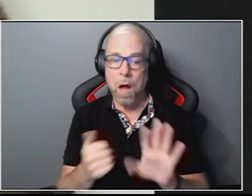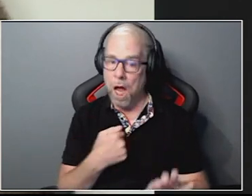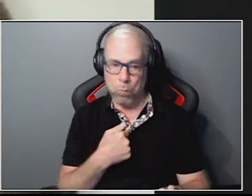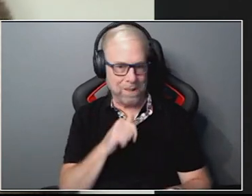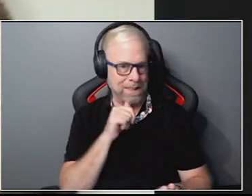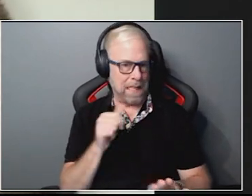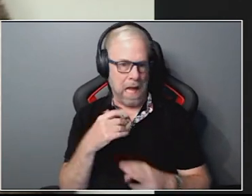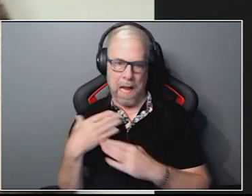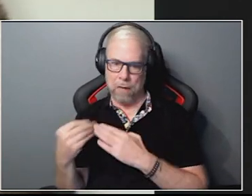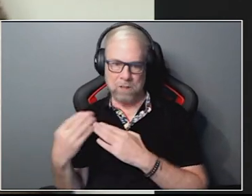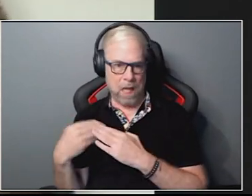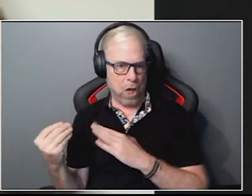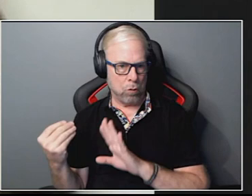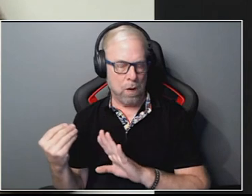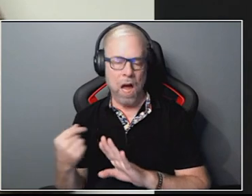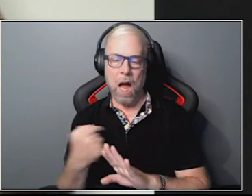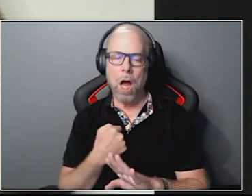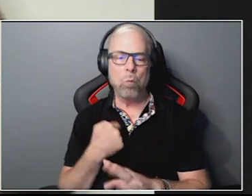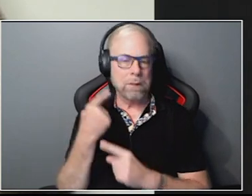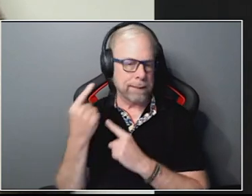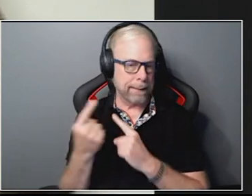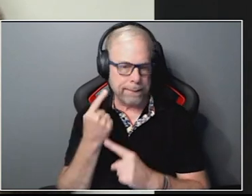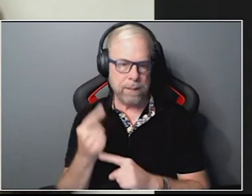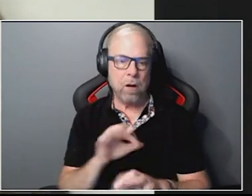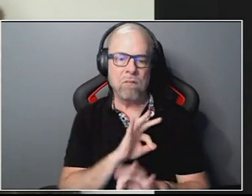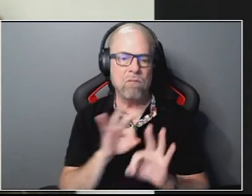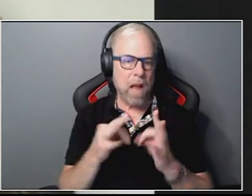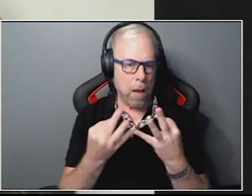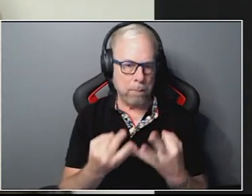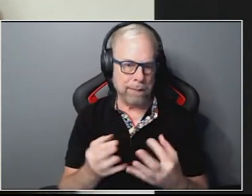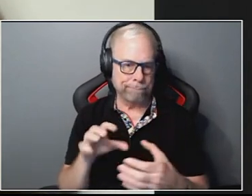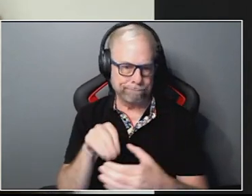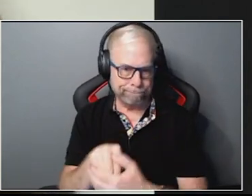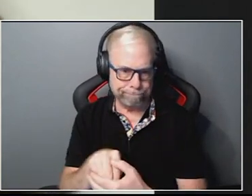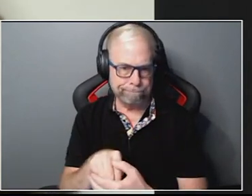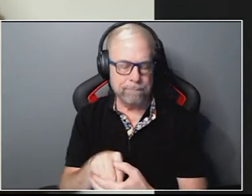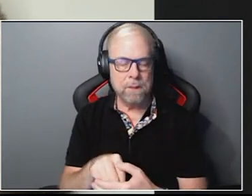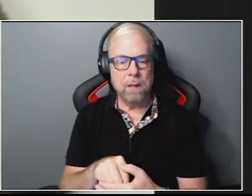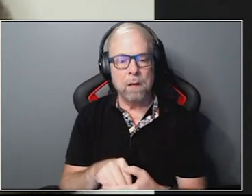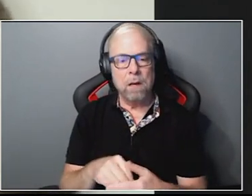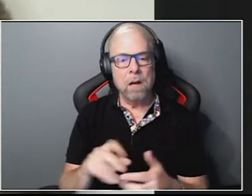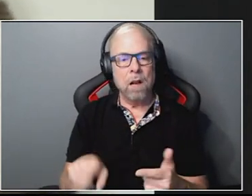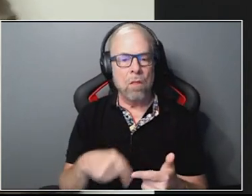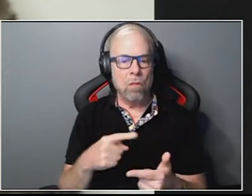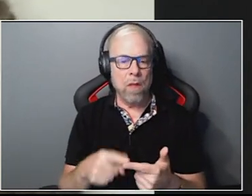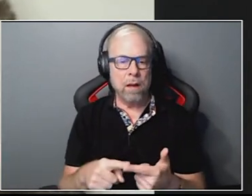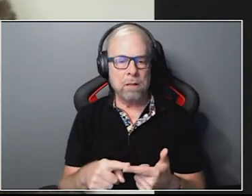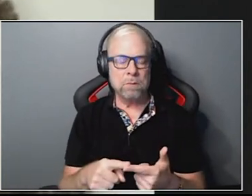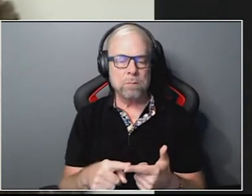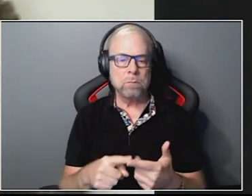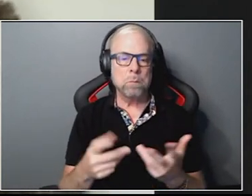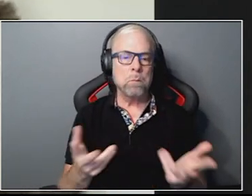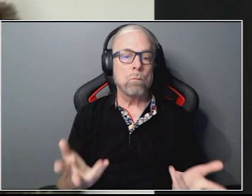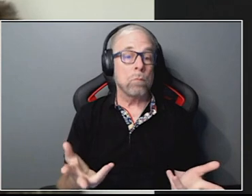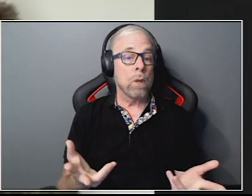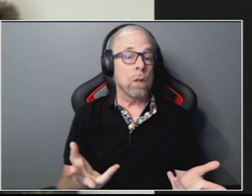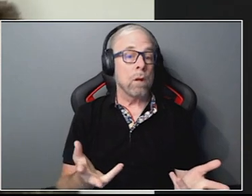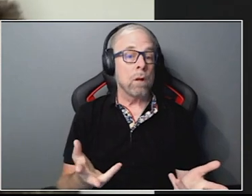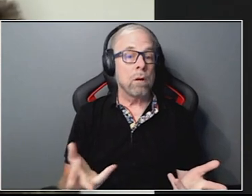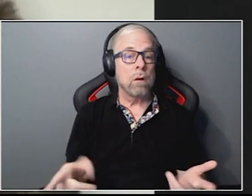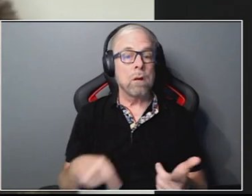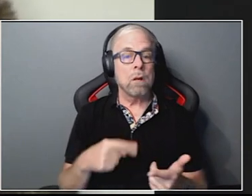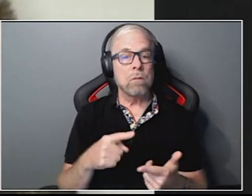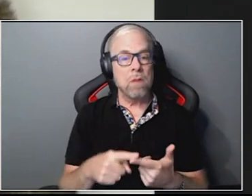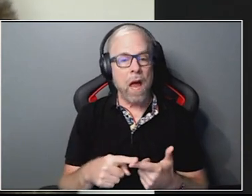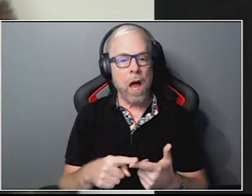family. It was family. It was absolutely family. So we want to fast forward real quick And we're going to go to the actual day